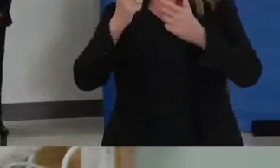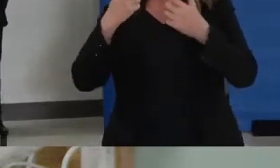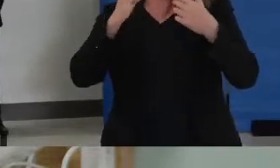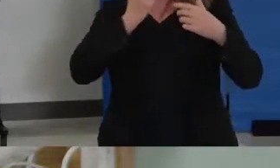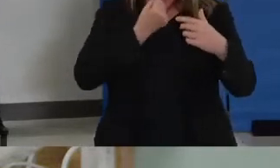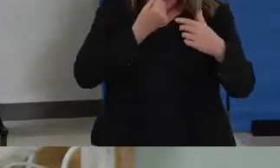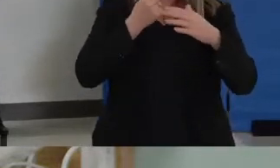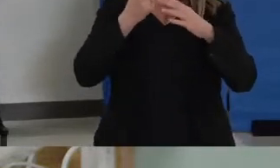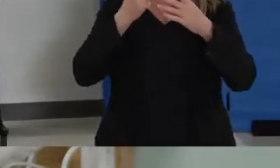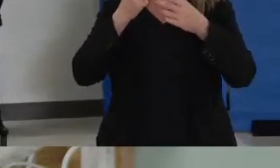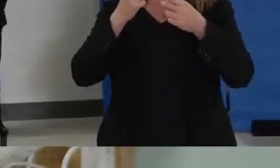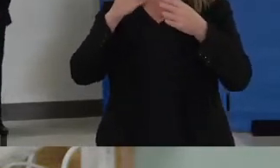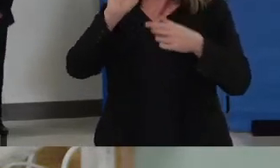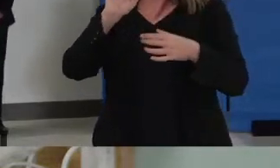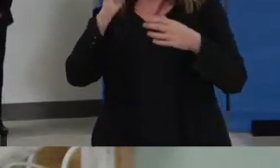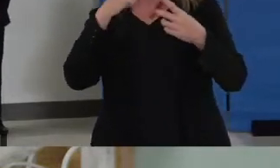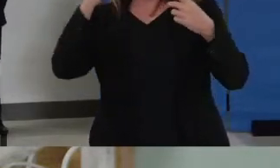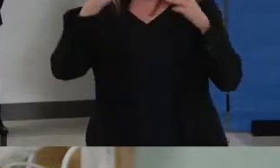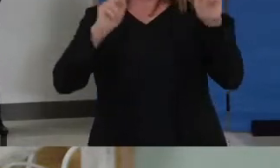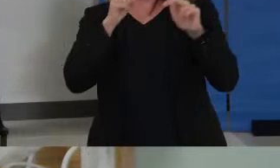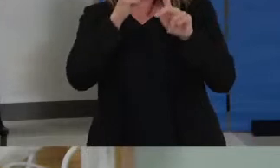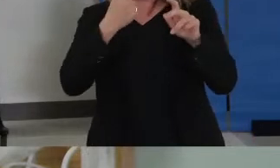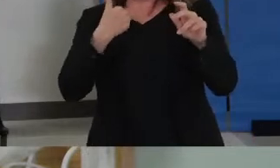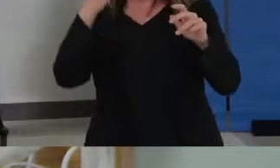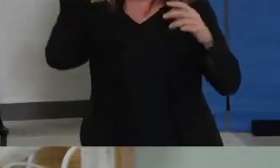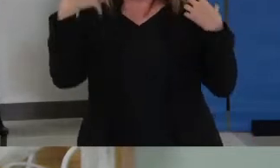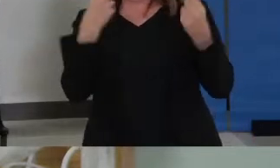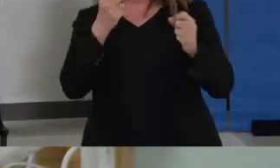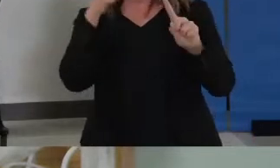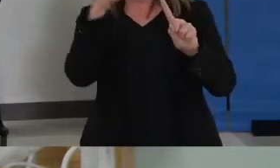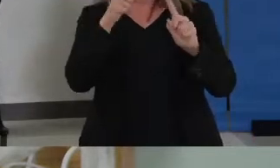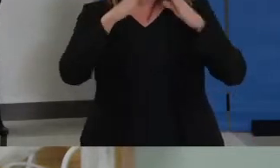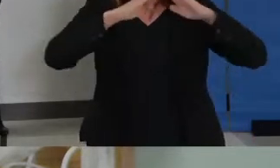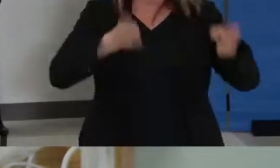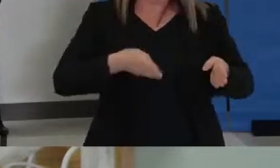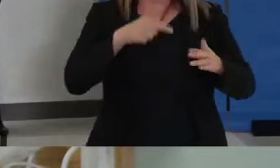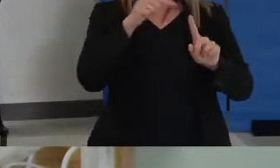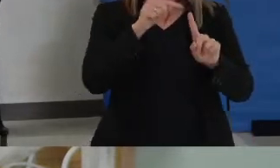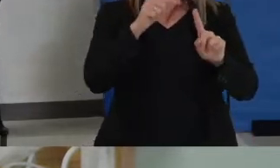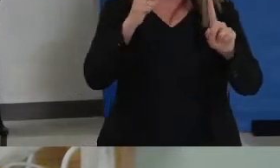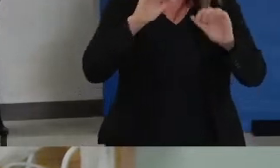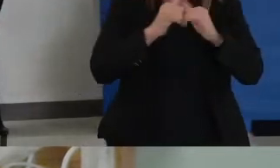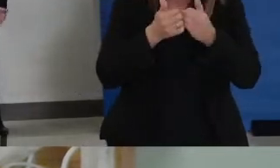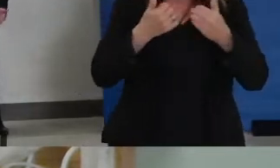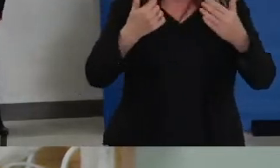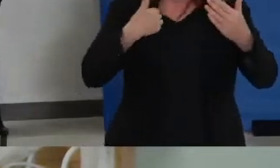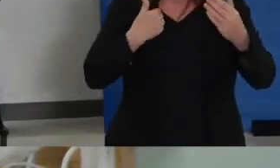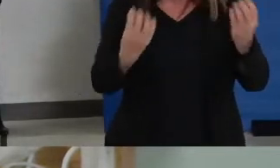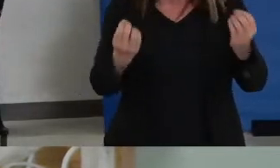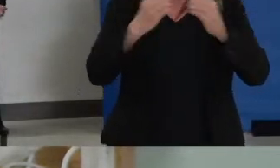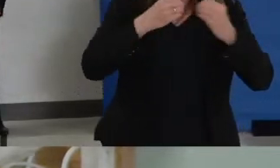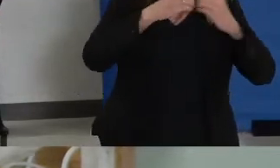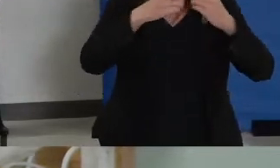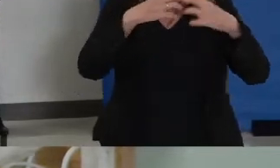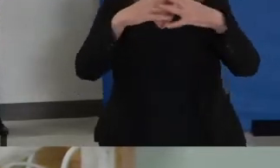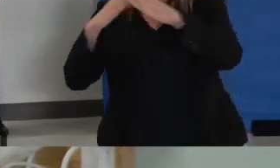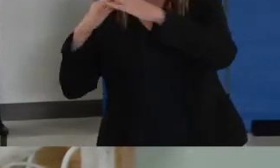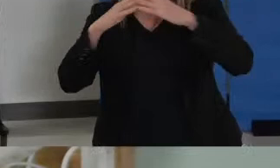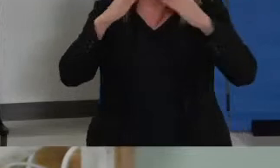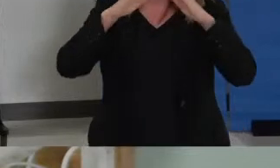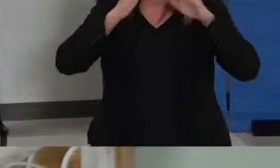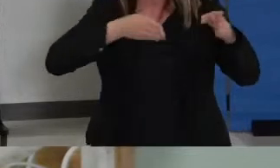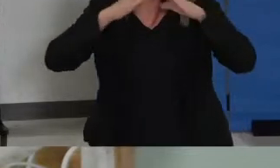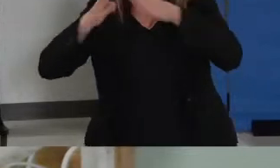is housing. How do we use these resources to get more people housed? We know in the clinical world it's